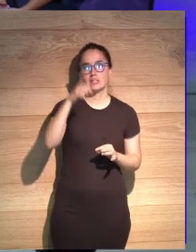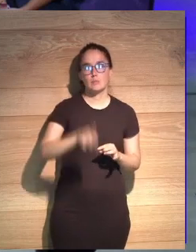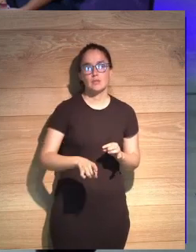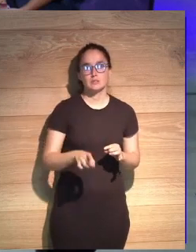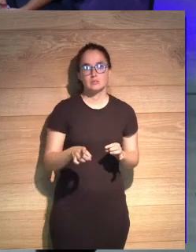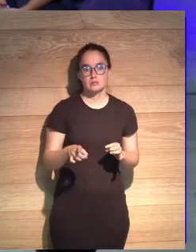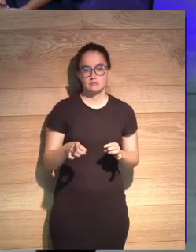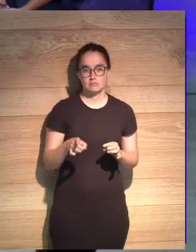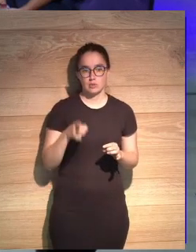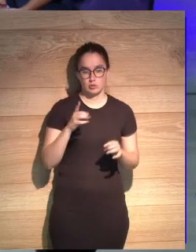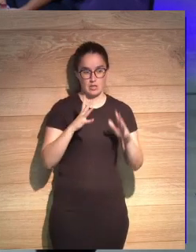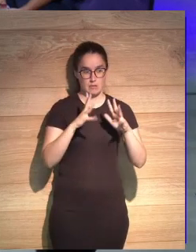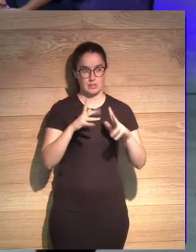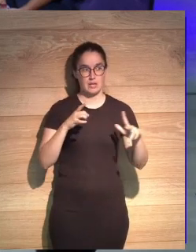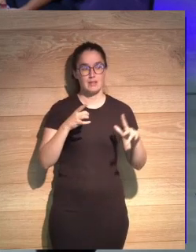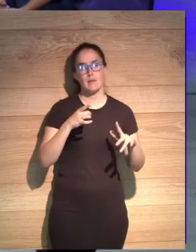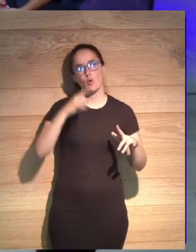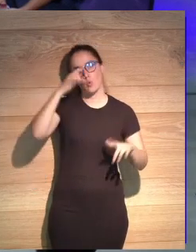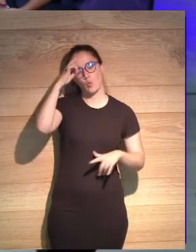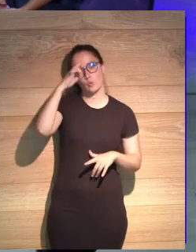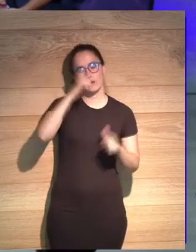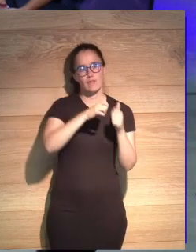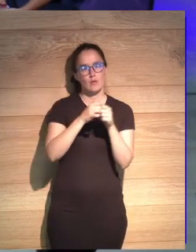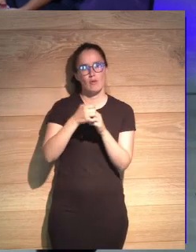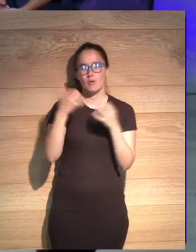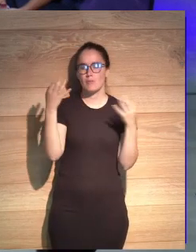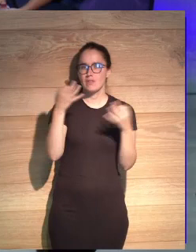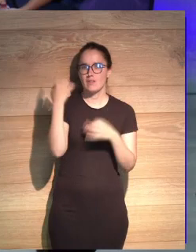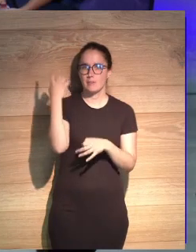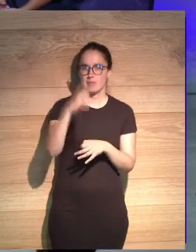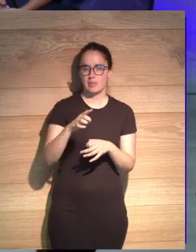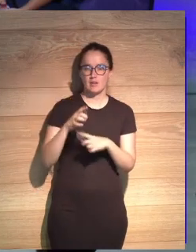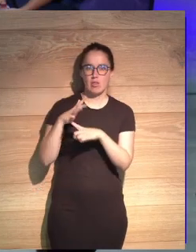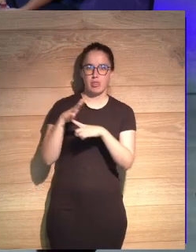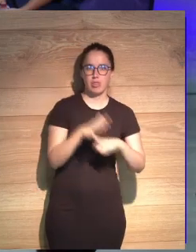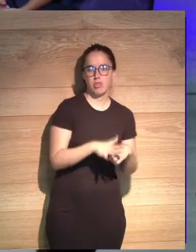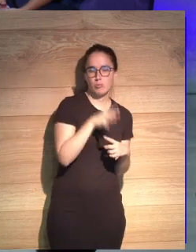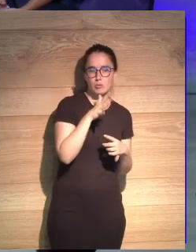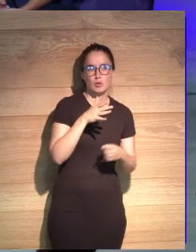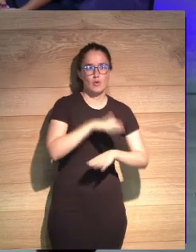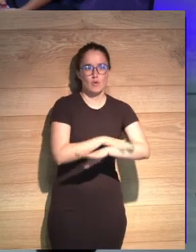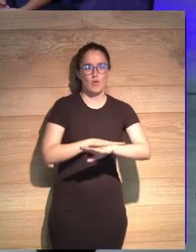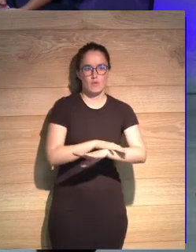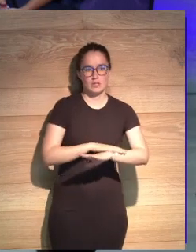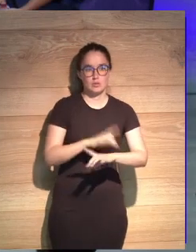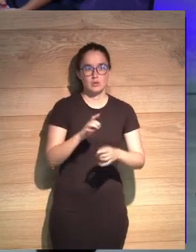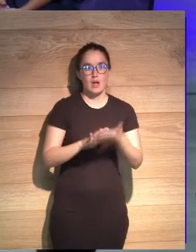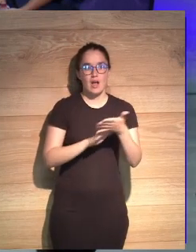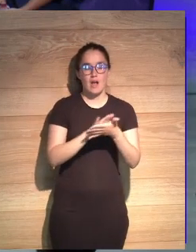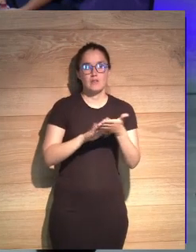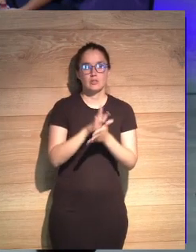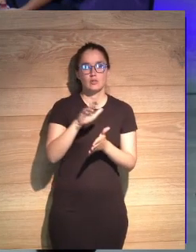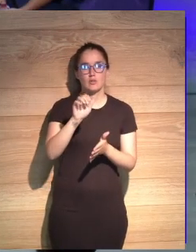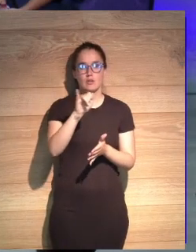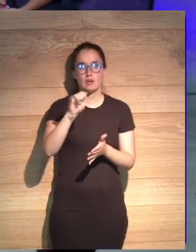interesting. Also, those who are managing or ruling